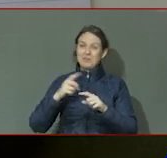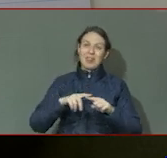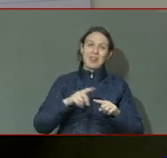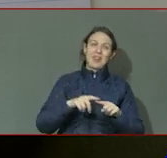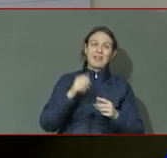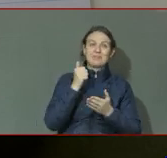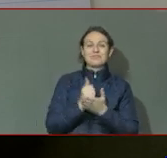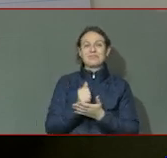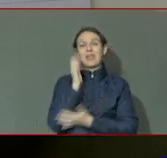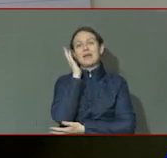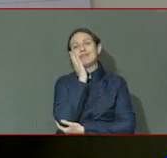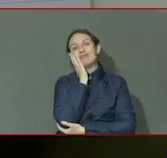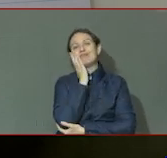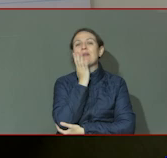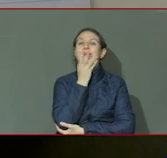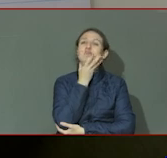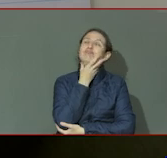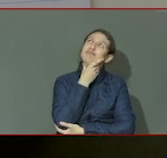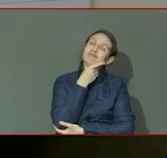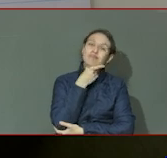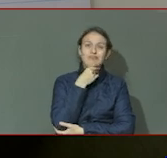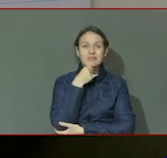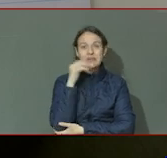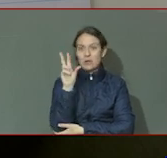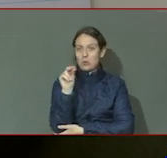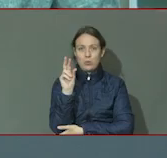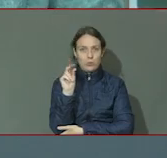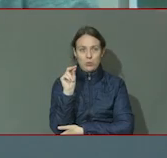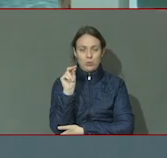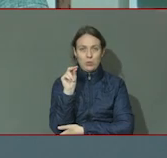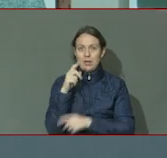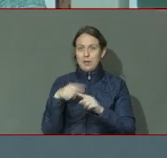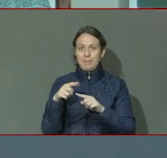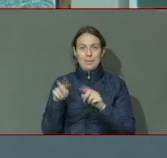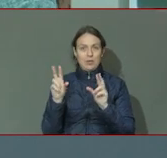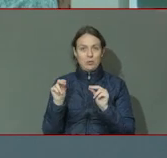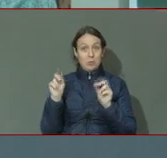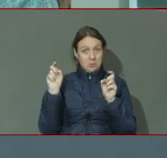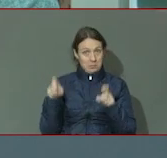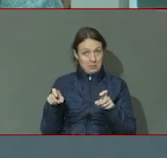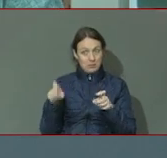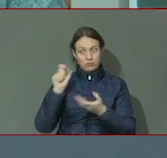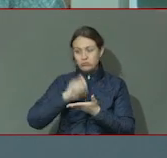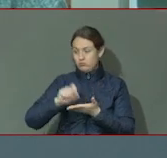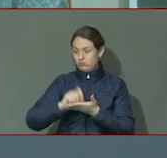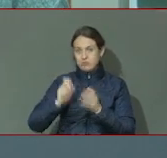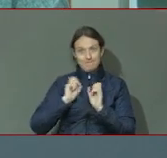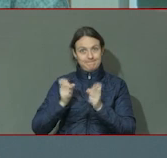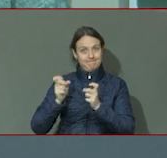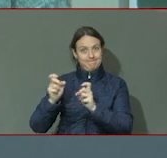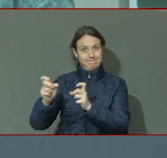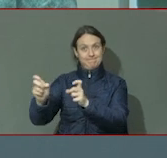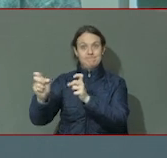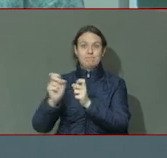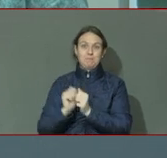sit like this and count the amount of tiles and, oh yeah, wag bietjie, I must write again. There's no time.